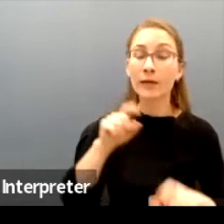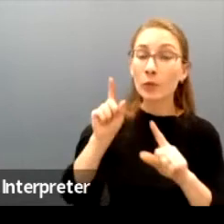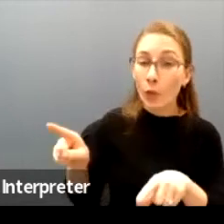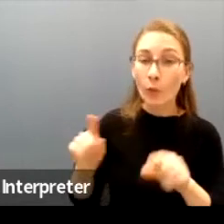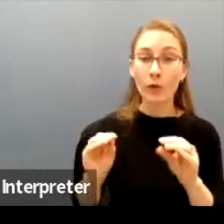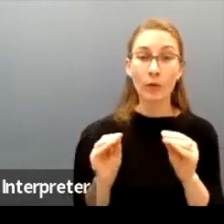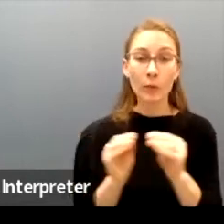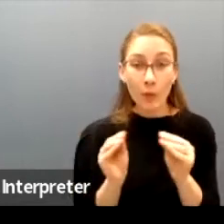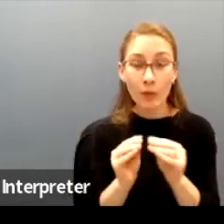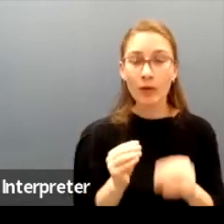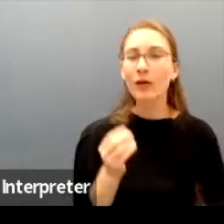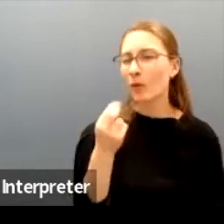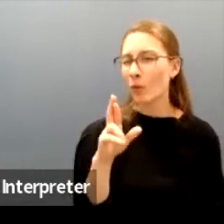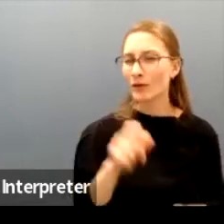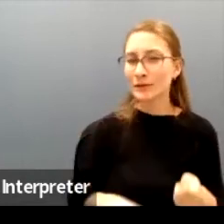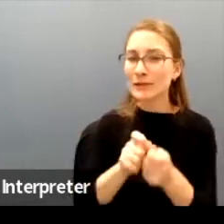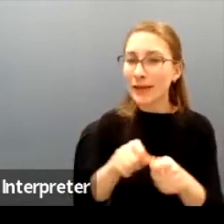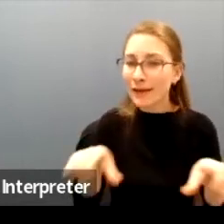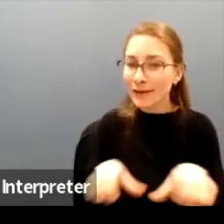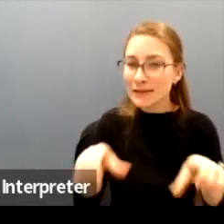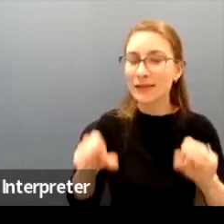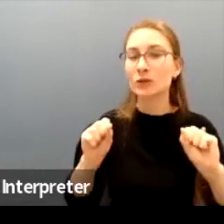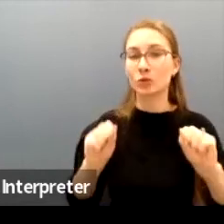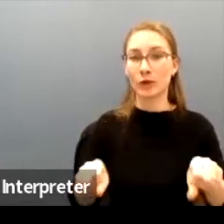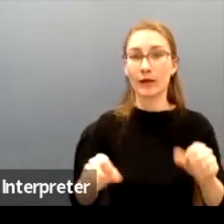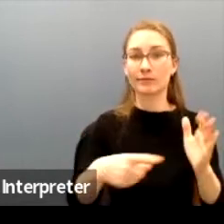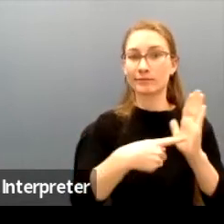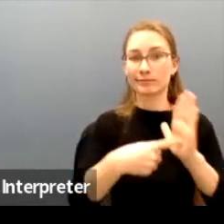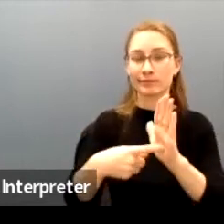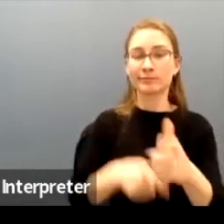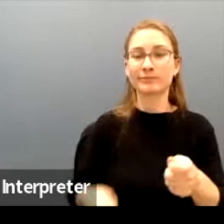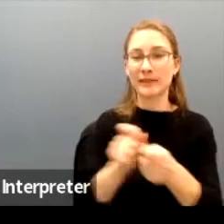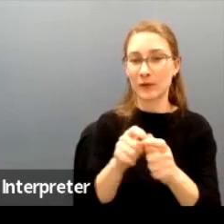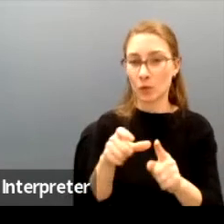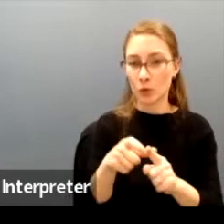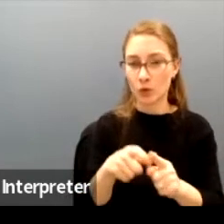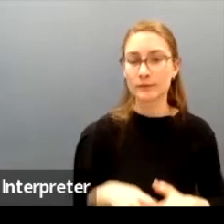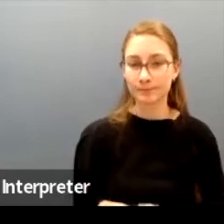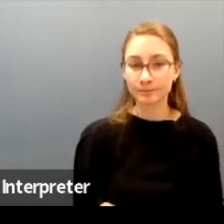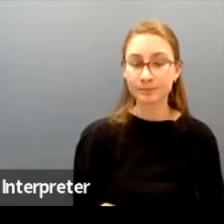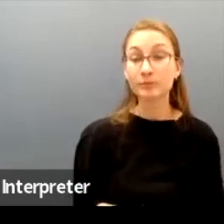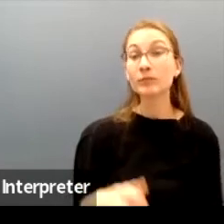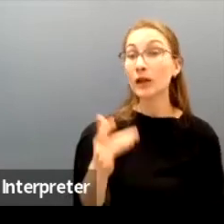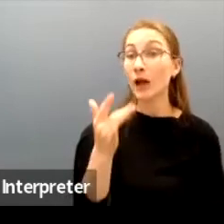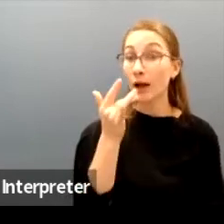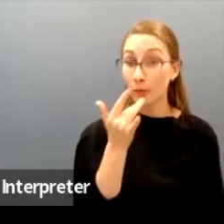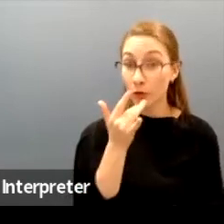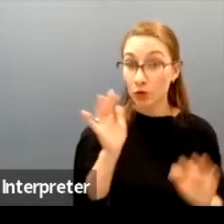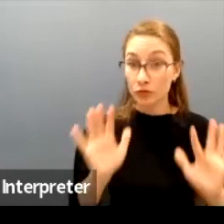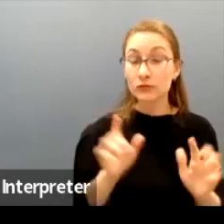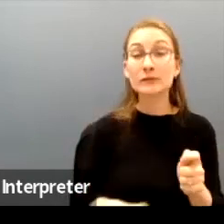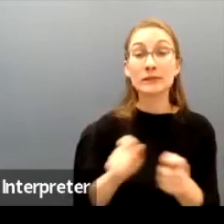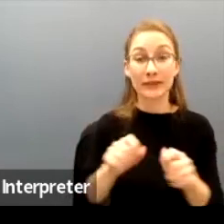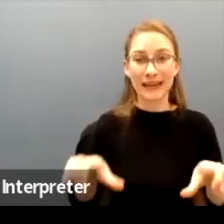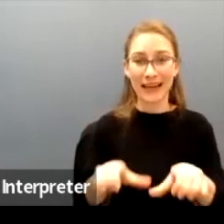specific activity. I highly encourage you to do it based more on activity and not just leave their device like this all the time. Maybe when they